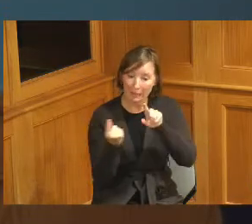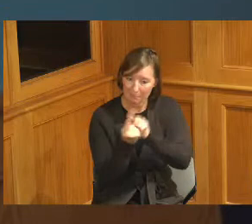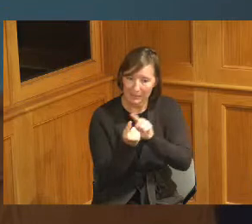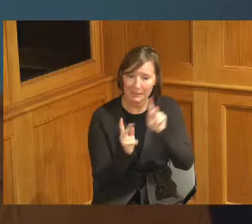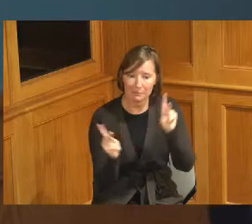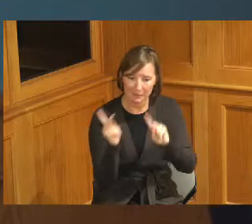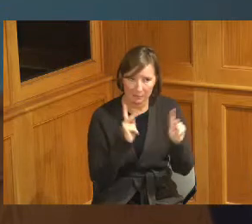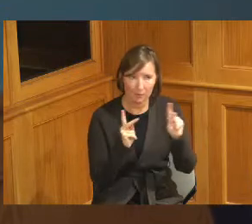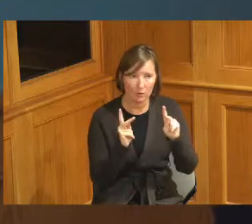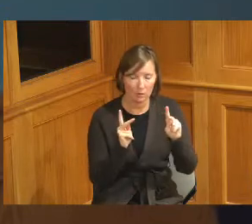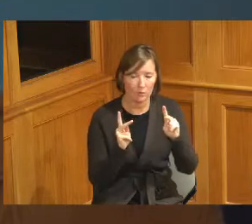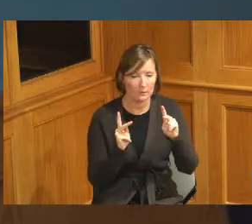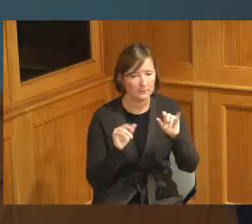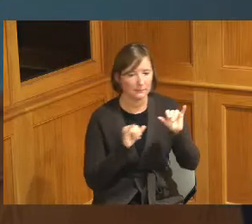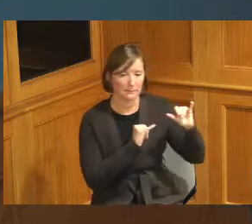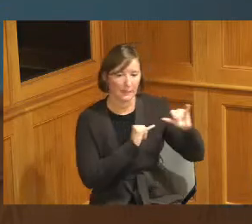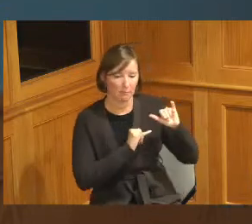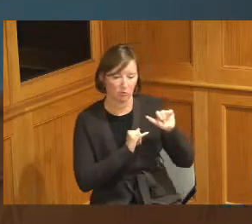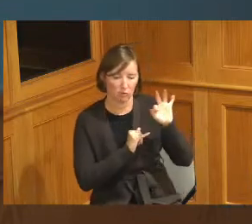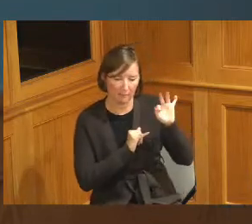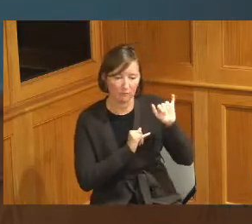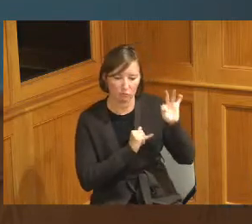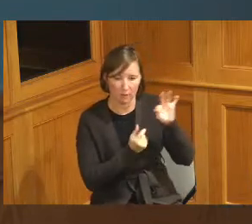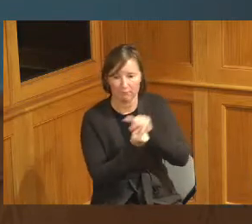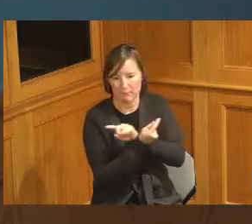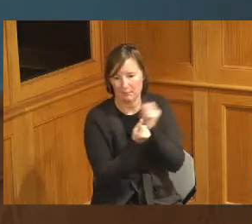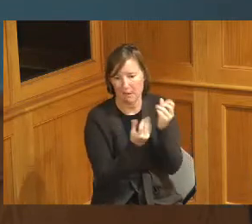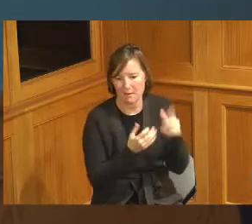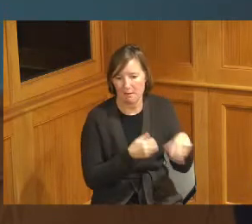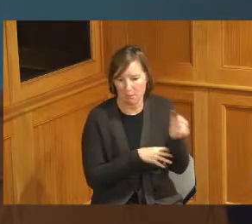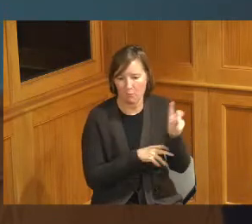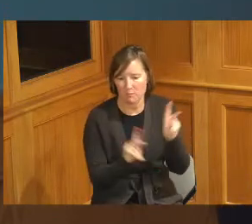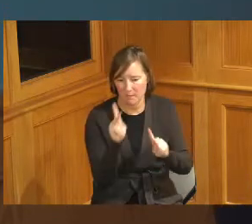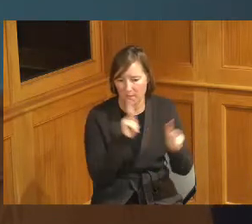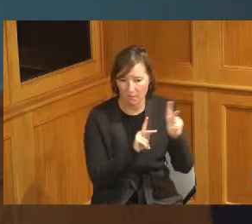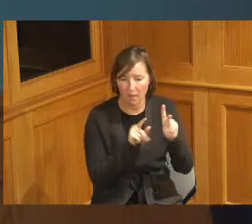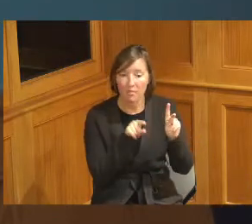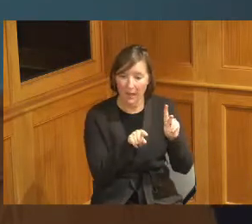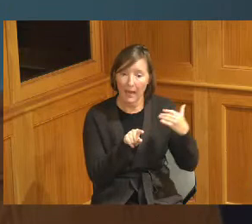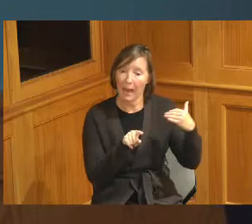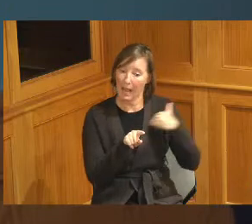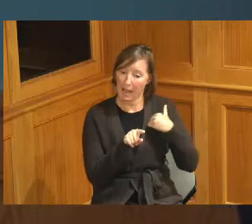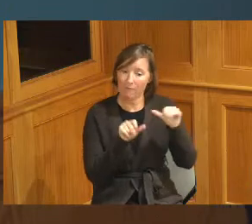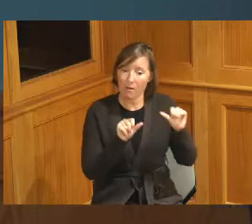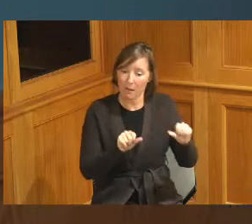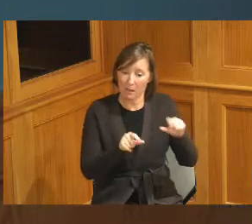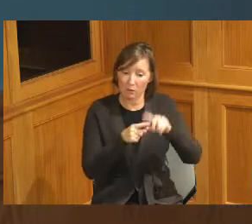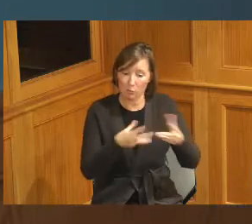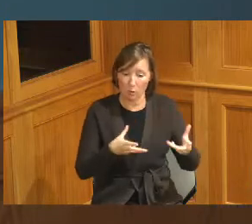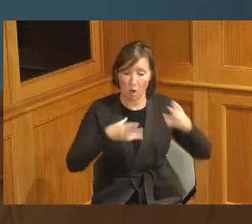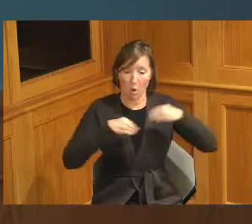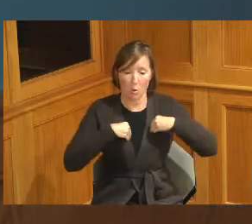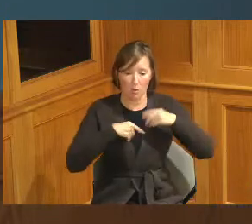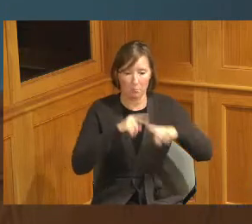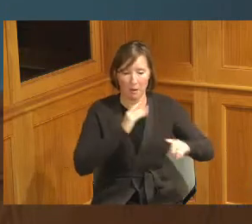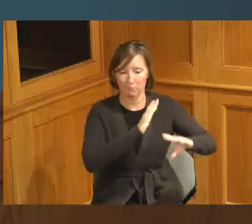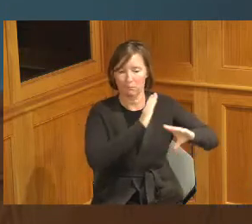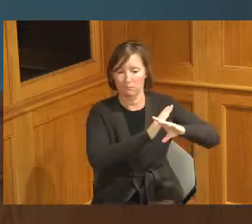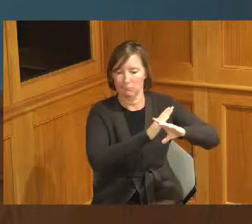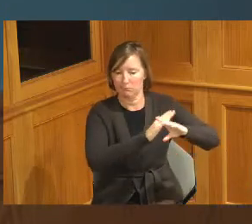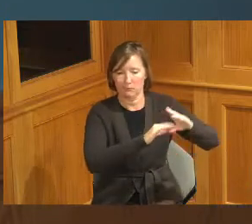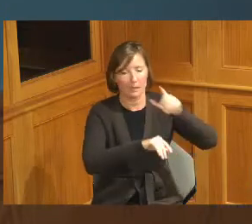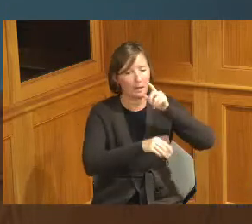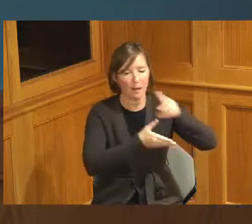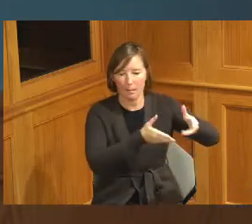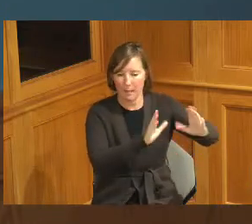them to Jeff, and he's met with a lot of them. They have the ability to own, but not allowed, because the people we've